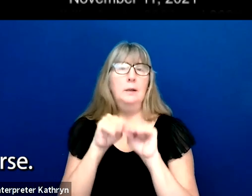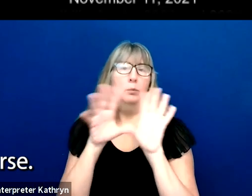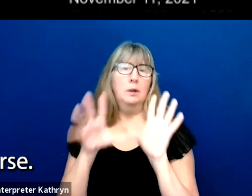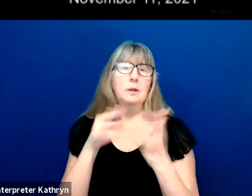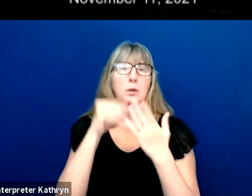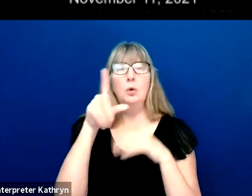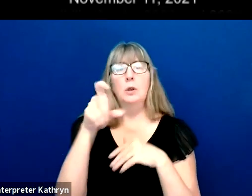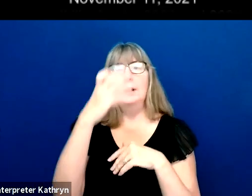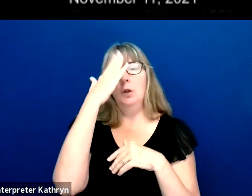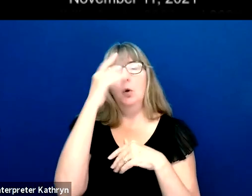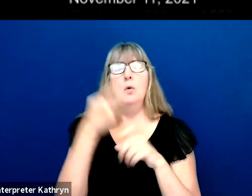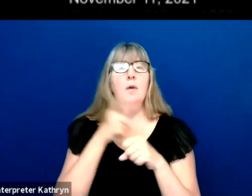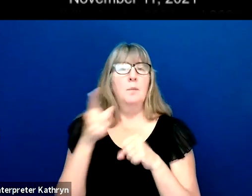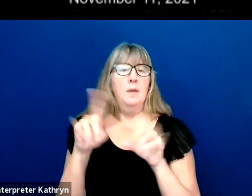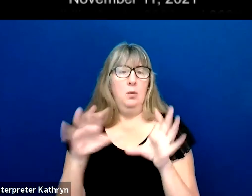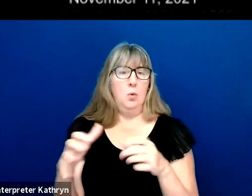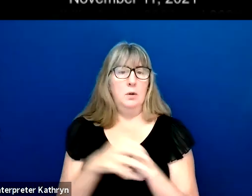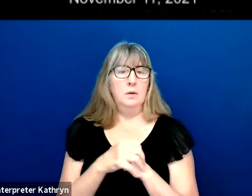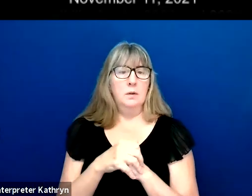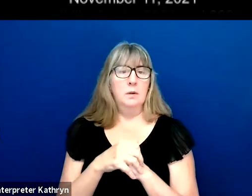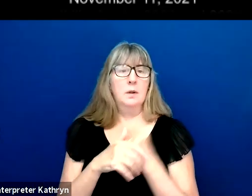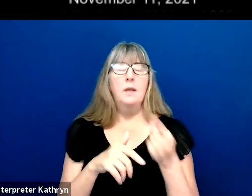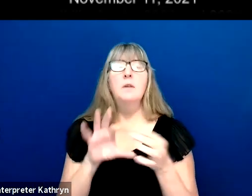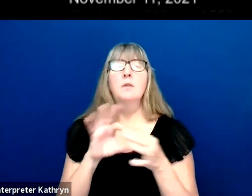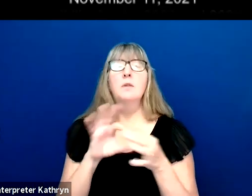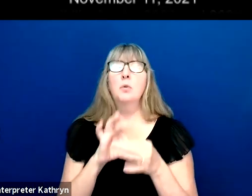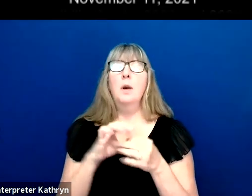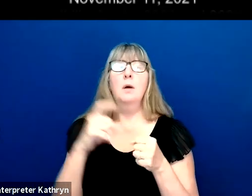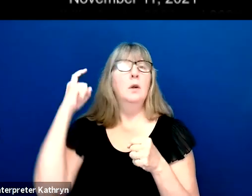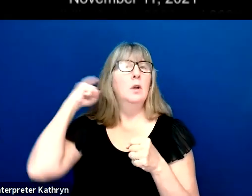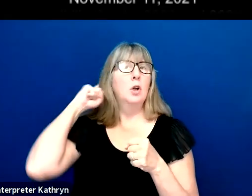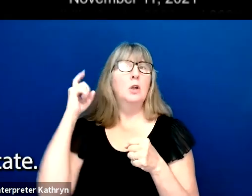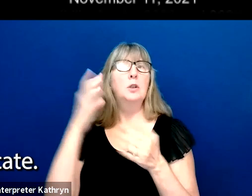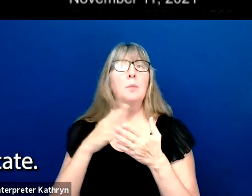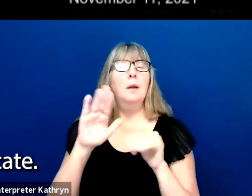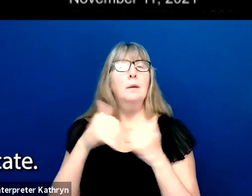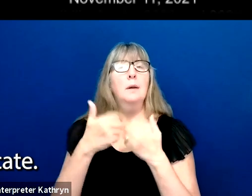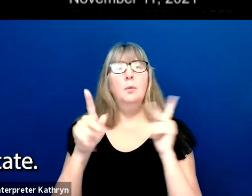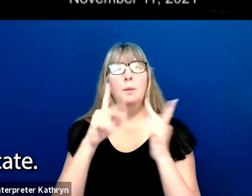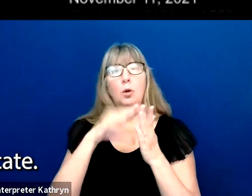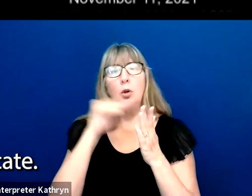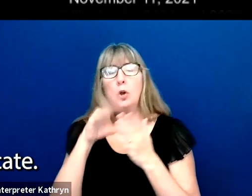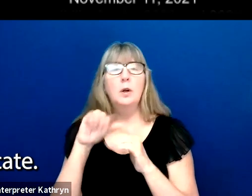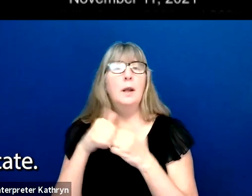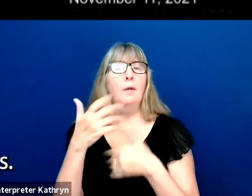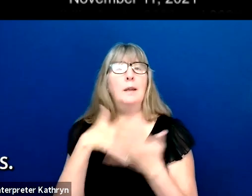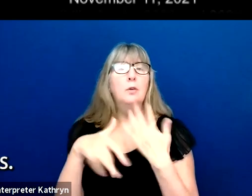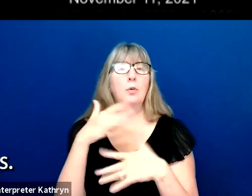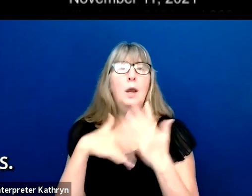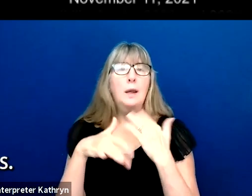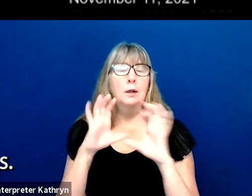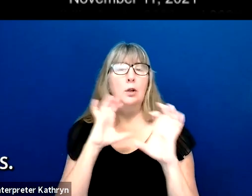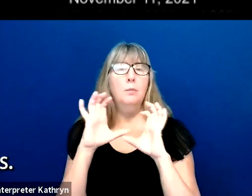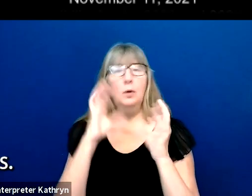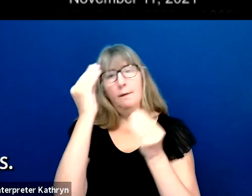from a course. And this is around unconscious bias about how people learn and how people interact and communicate